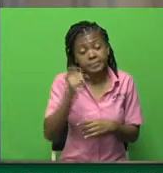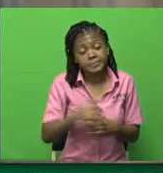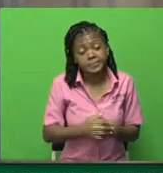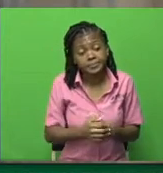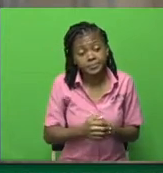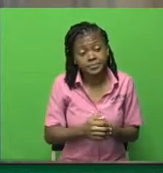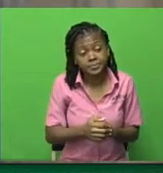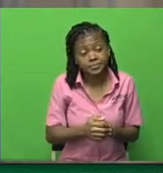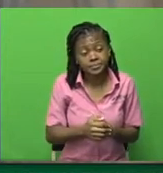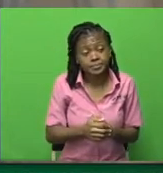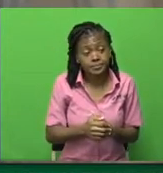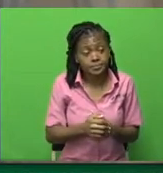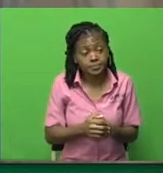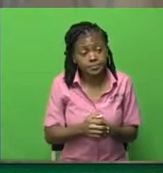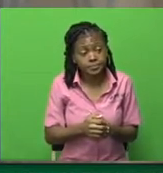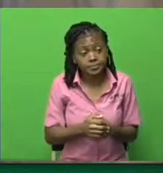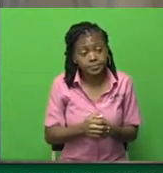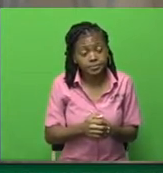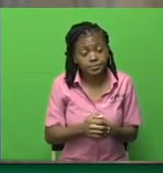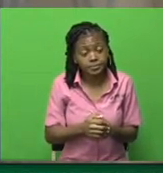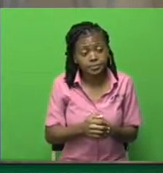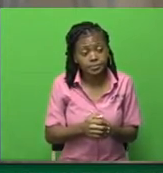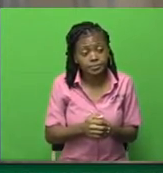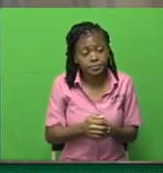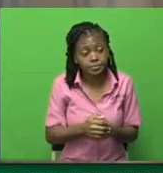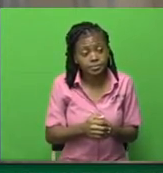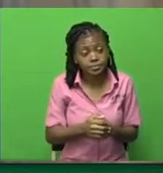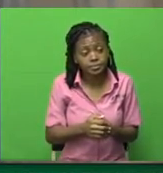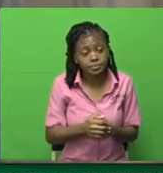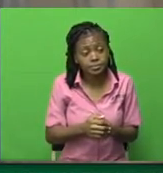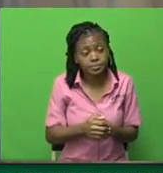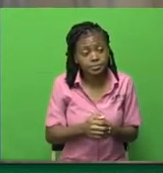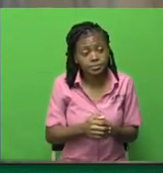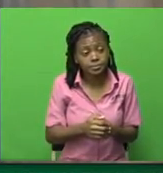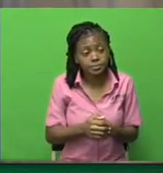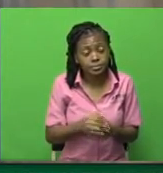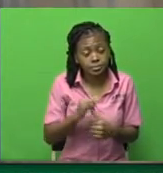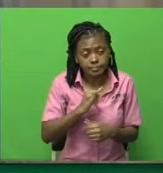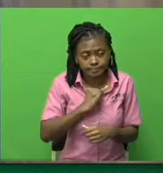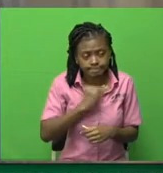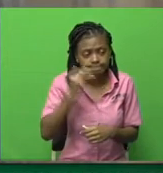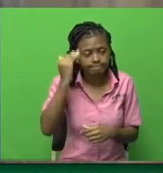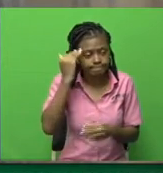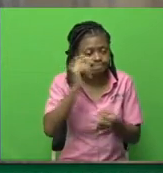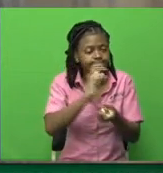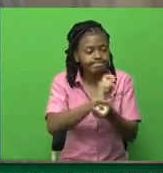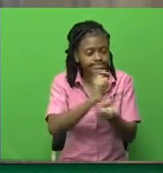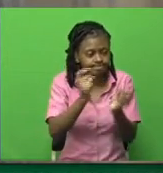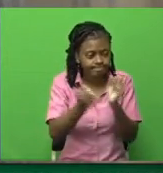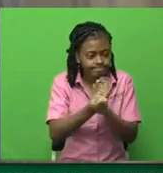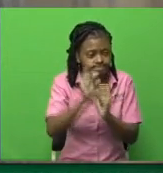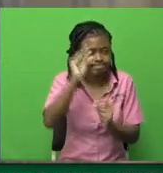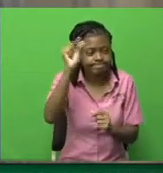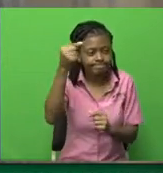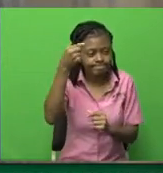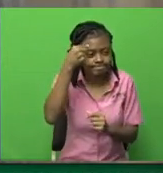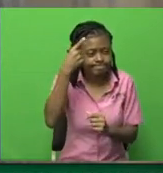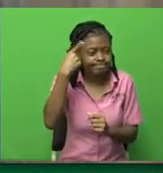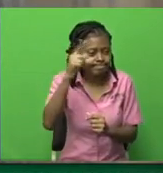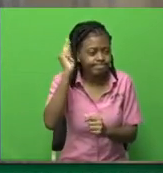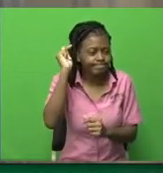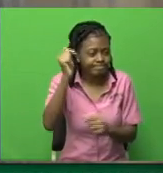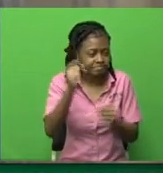to the minister acknowledged that the change in admin in Tobago was a good thing for the development of the